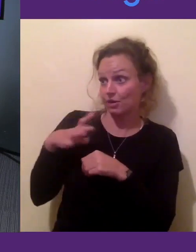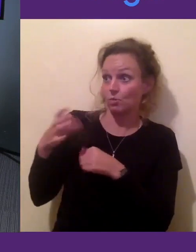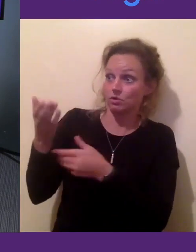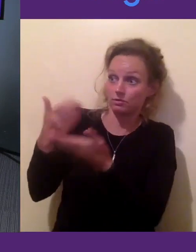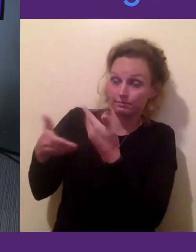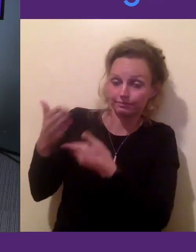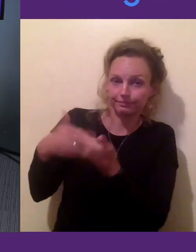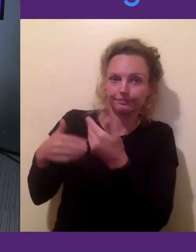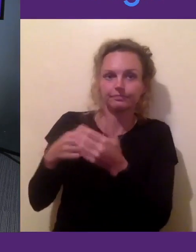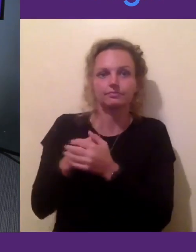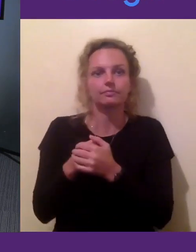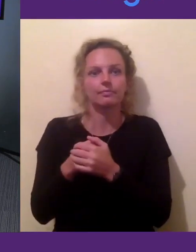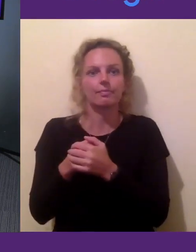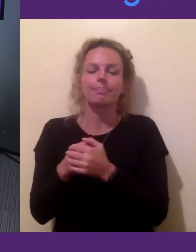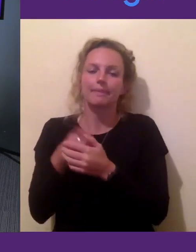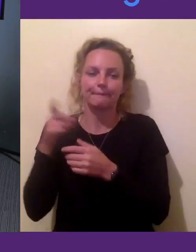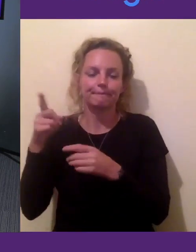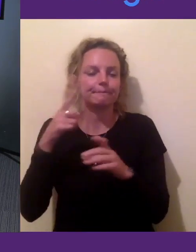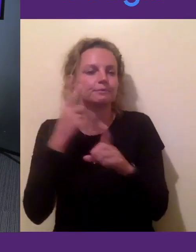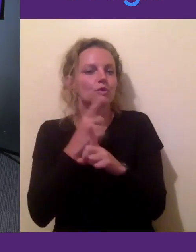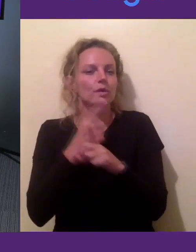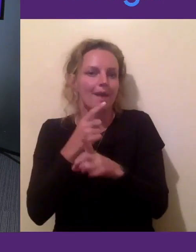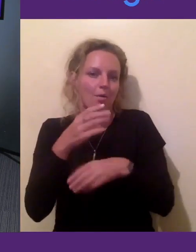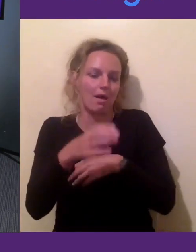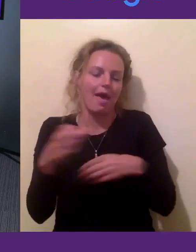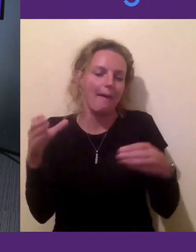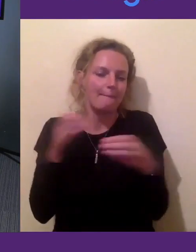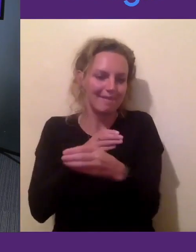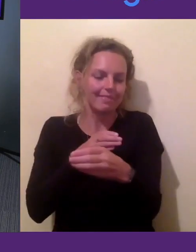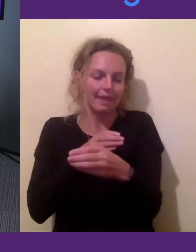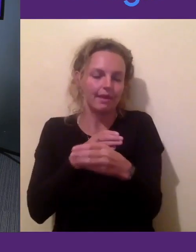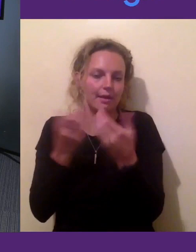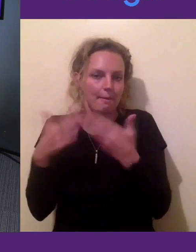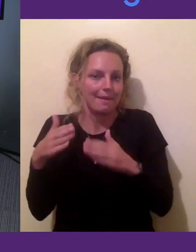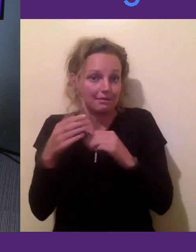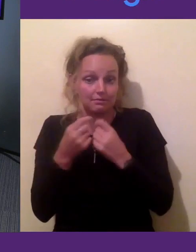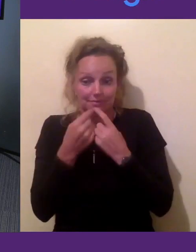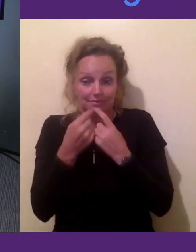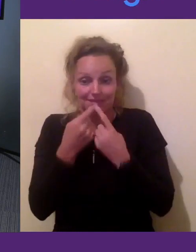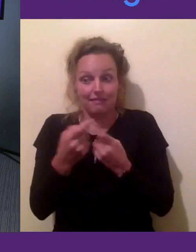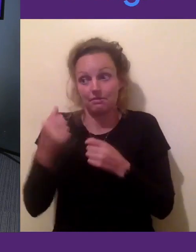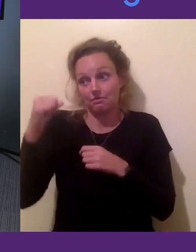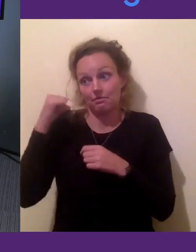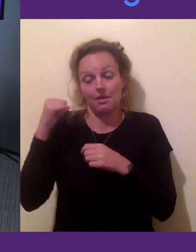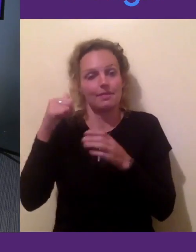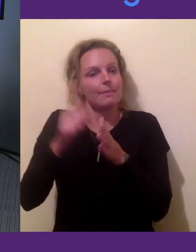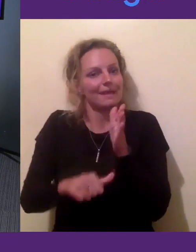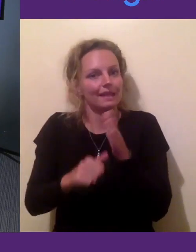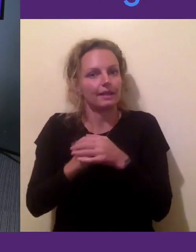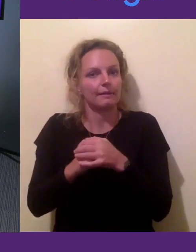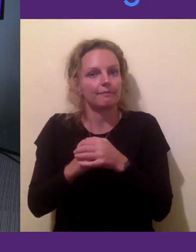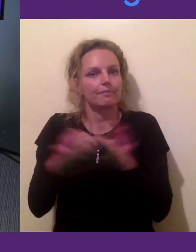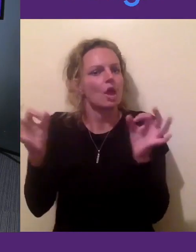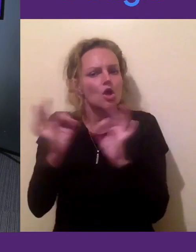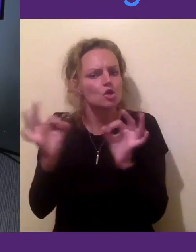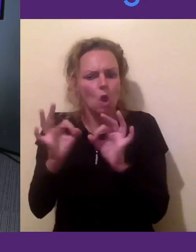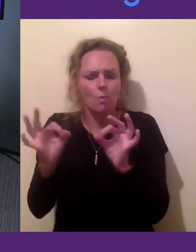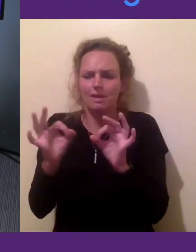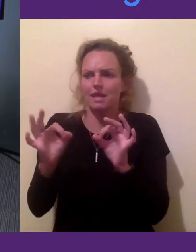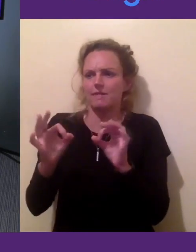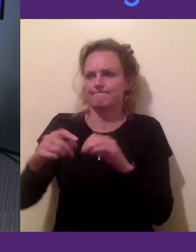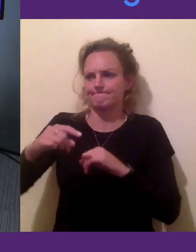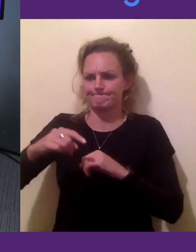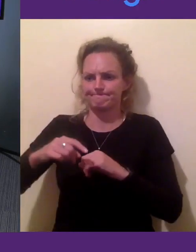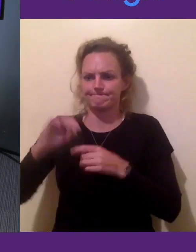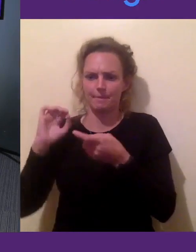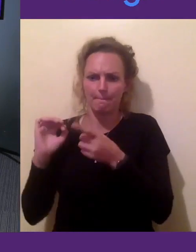the empathy, and it was something that was said at the beginning, because no one deliberately goes out to make an accessible product. People do not know what they do